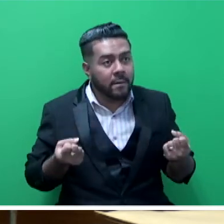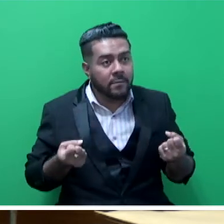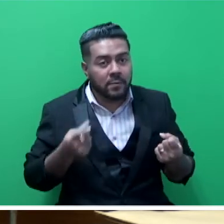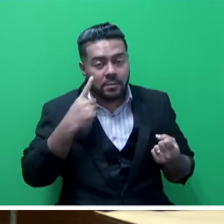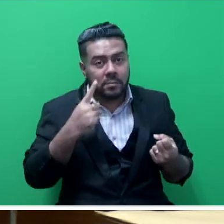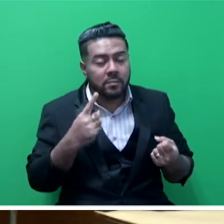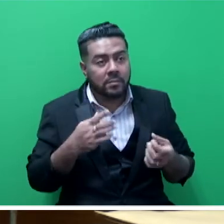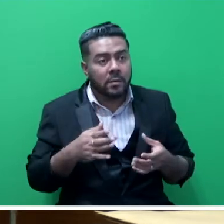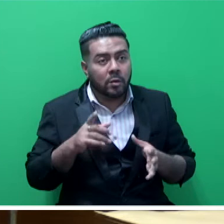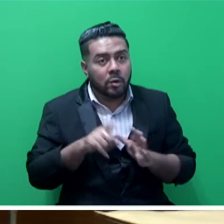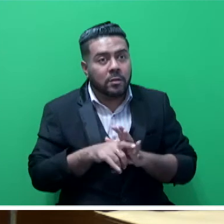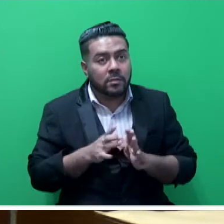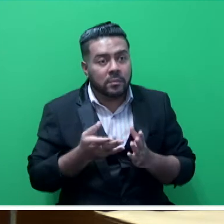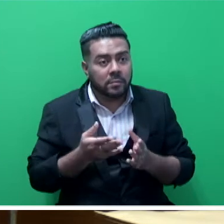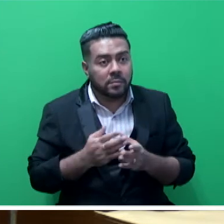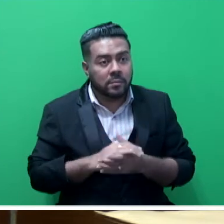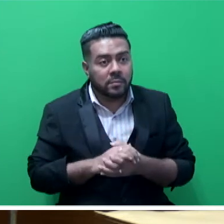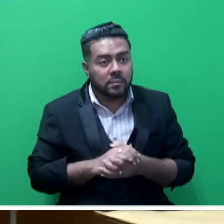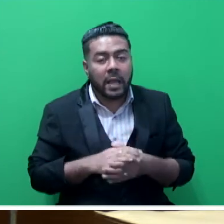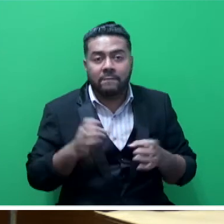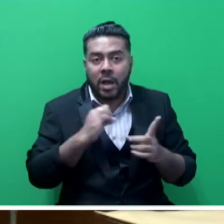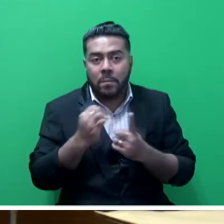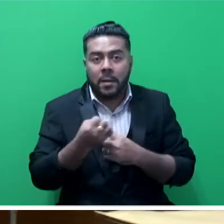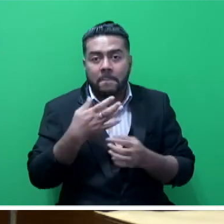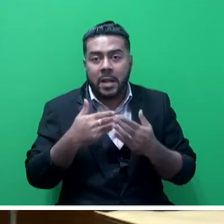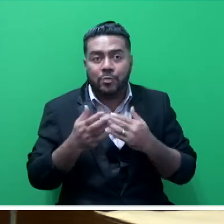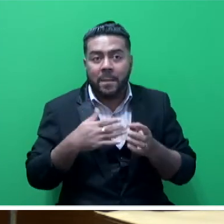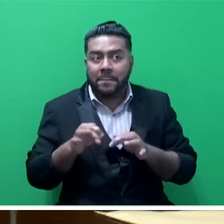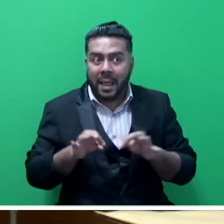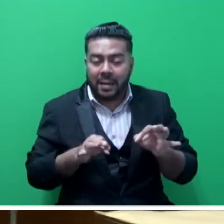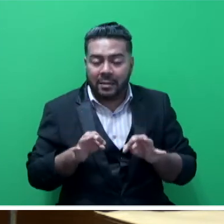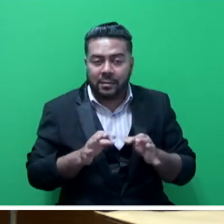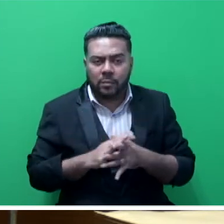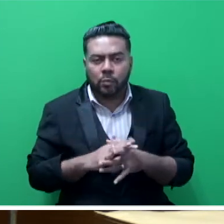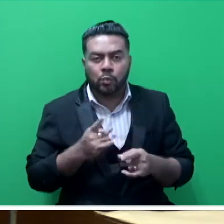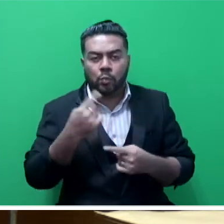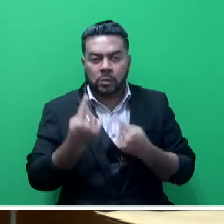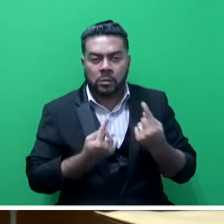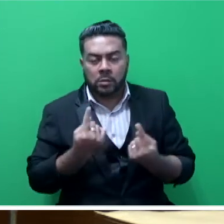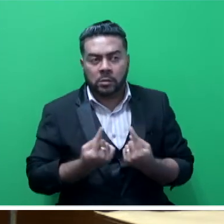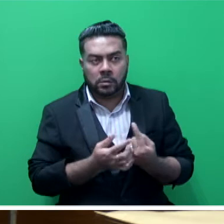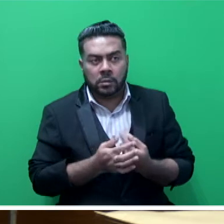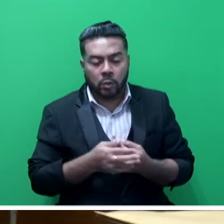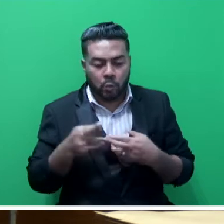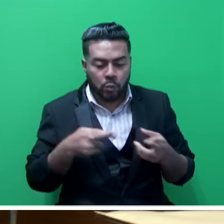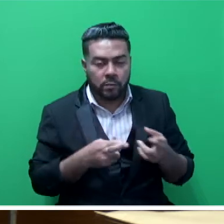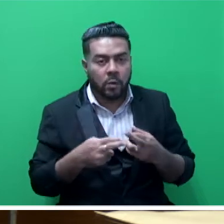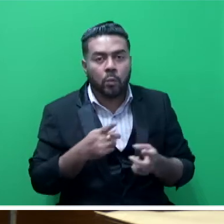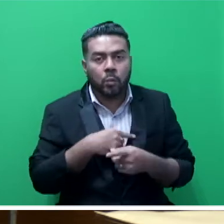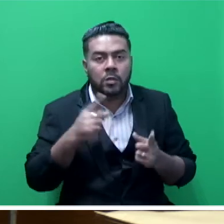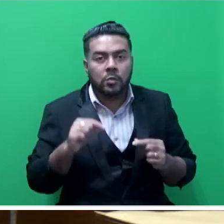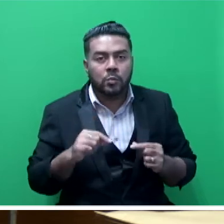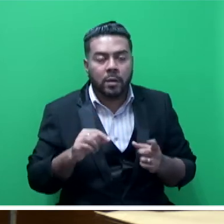of undertaking the environmental management plan, so Ministry is picking up. So each creek, each river, we do the